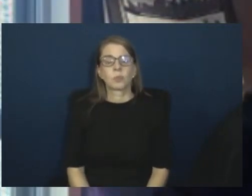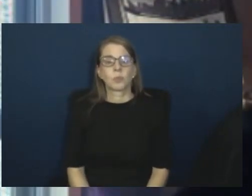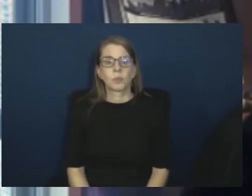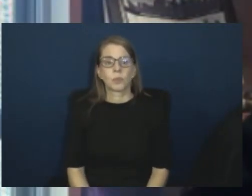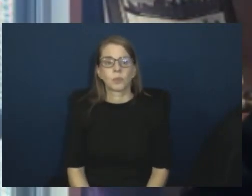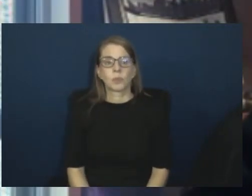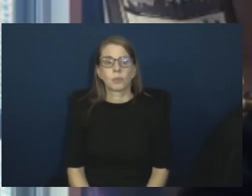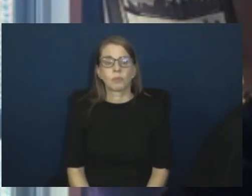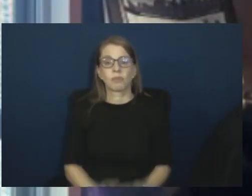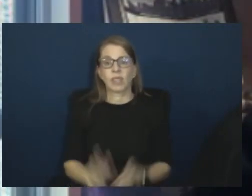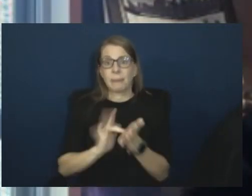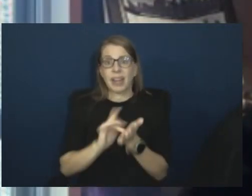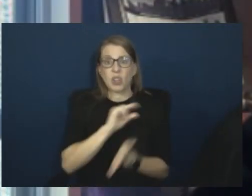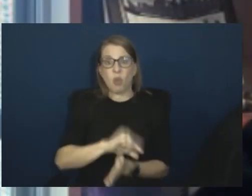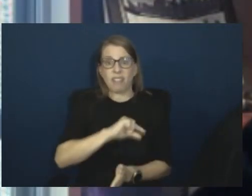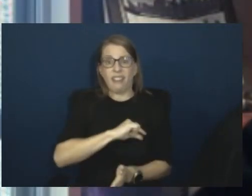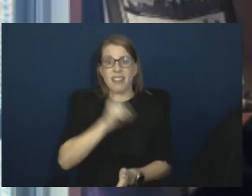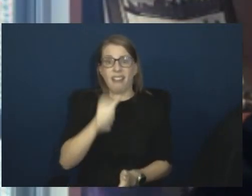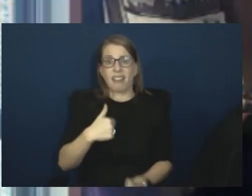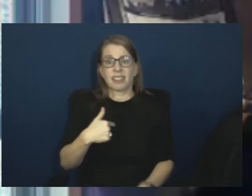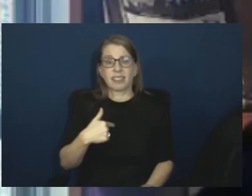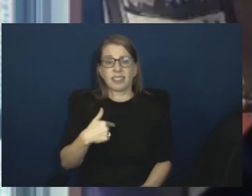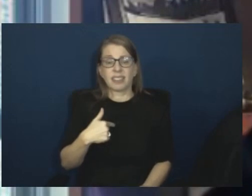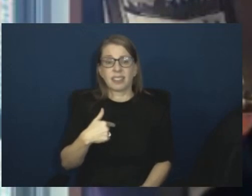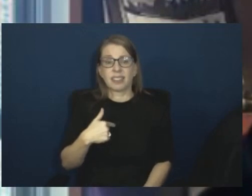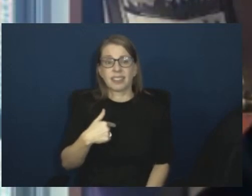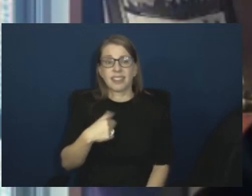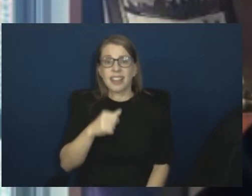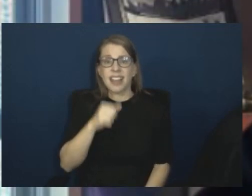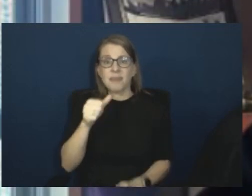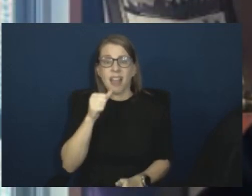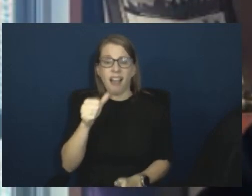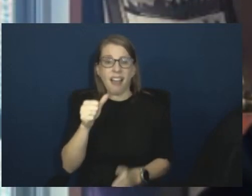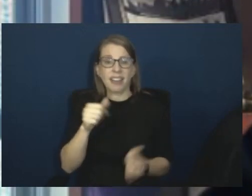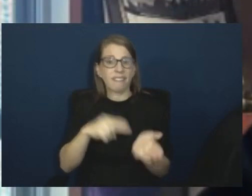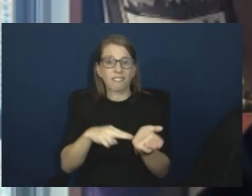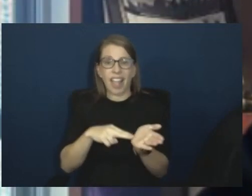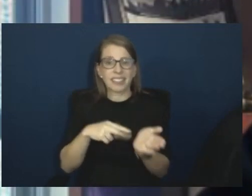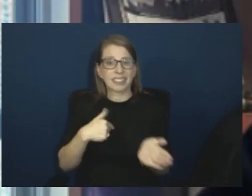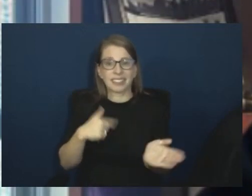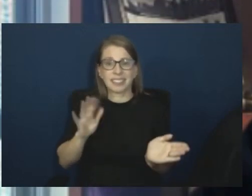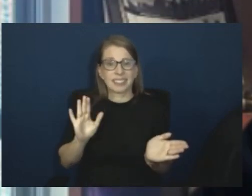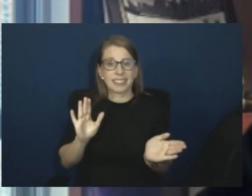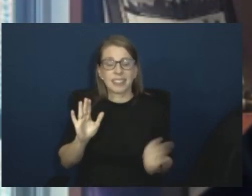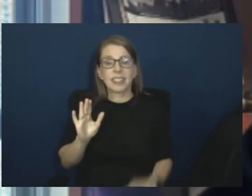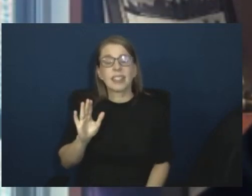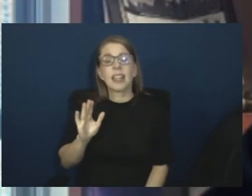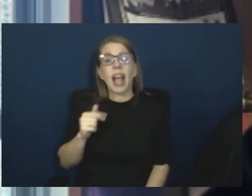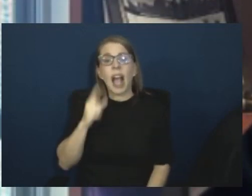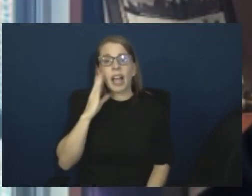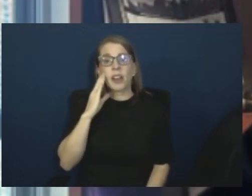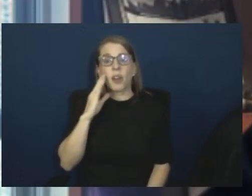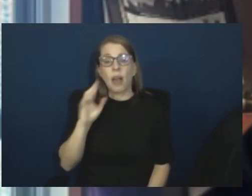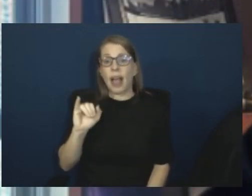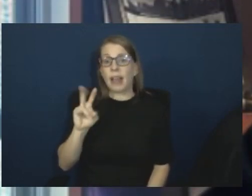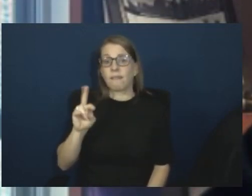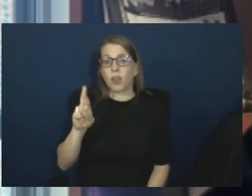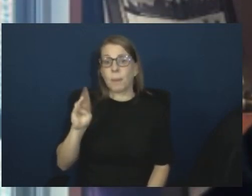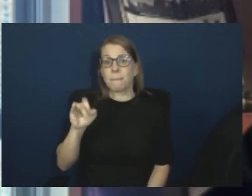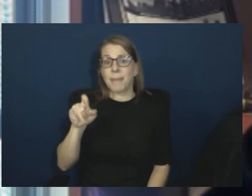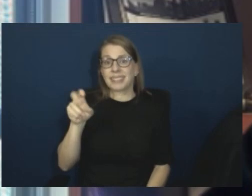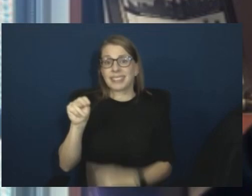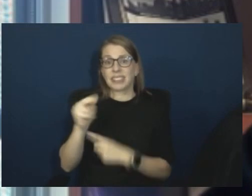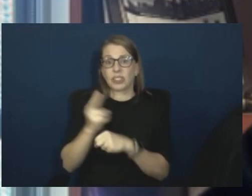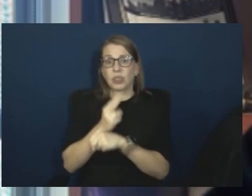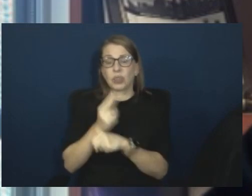I'm not medically qualified. I'm unlike Dr. Richt. I'm not a veterinarian, and I know that ivermectin is used basically